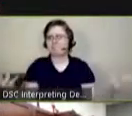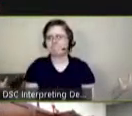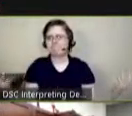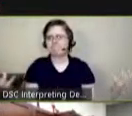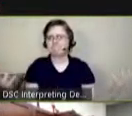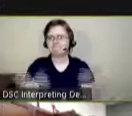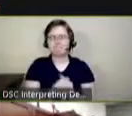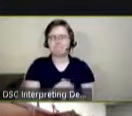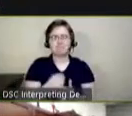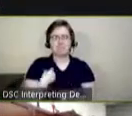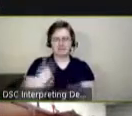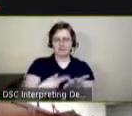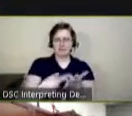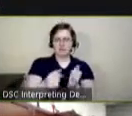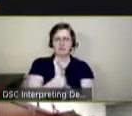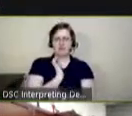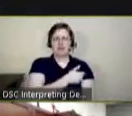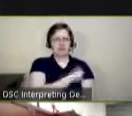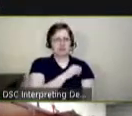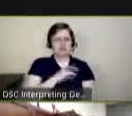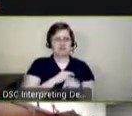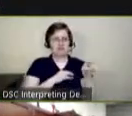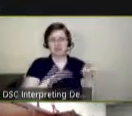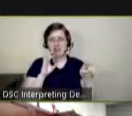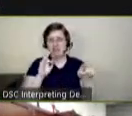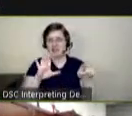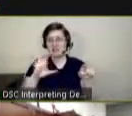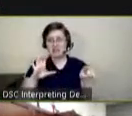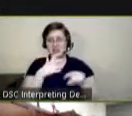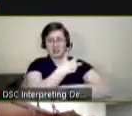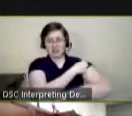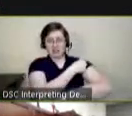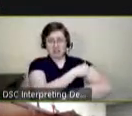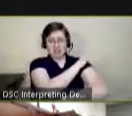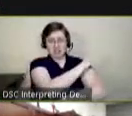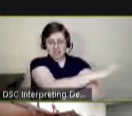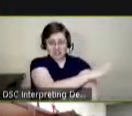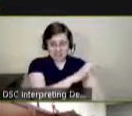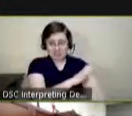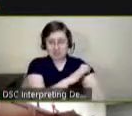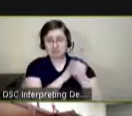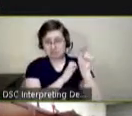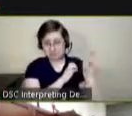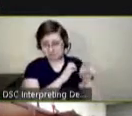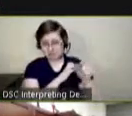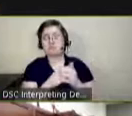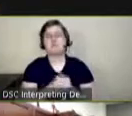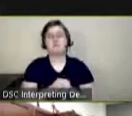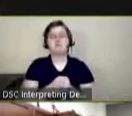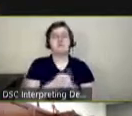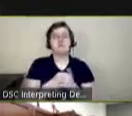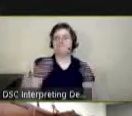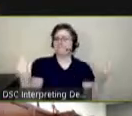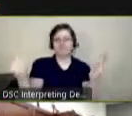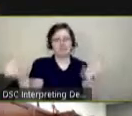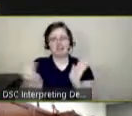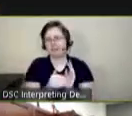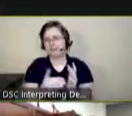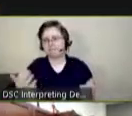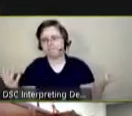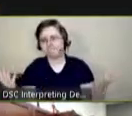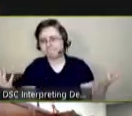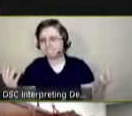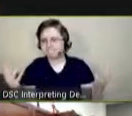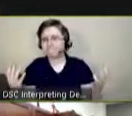today at the 700 vaccination clinic, and again,